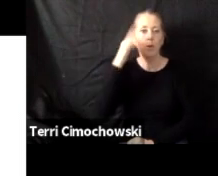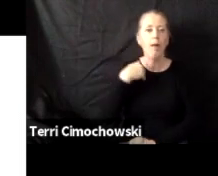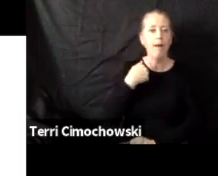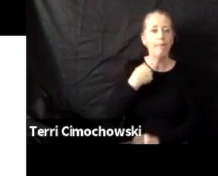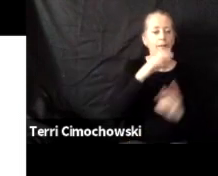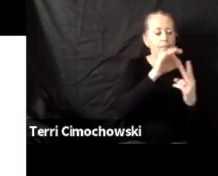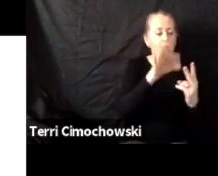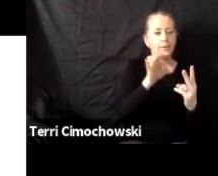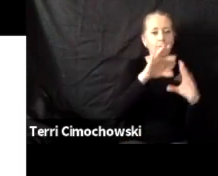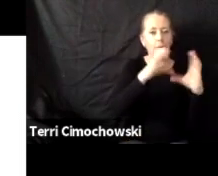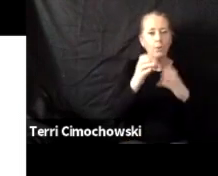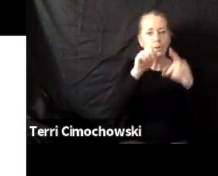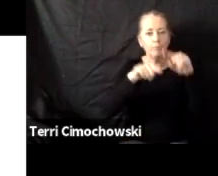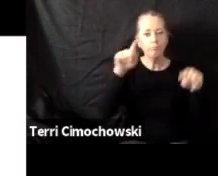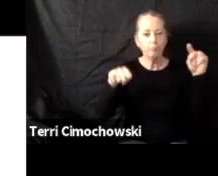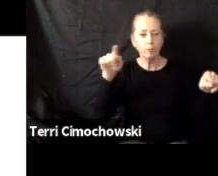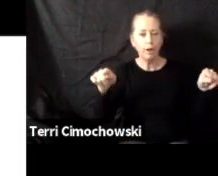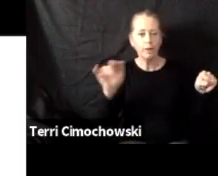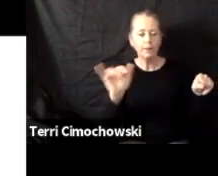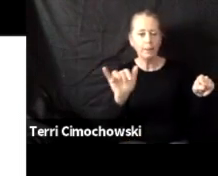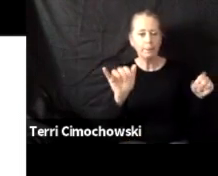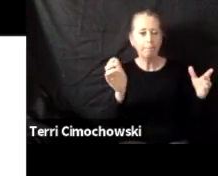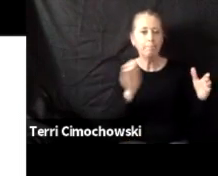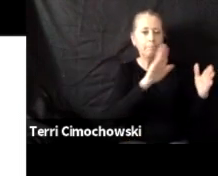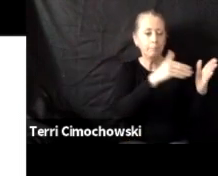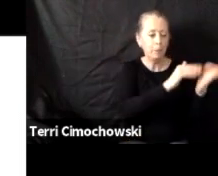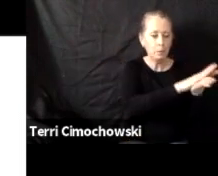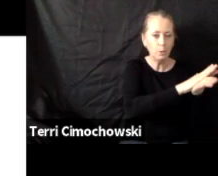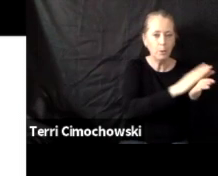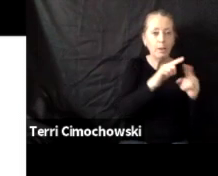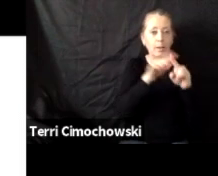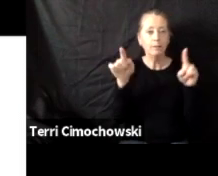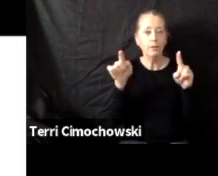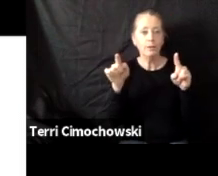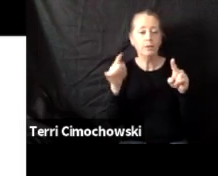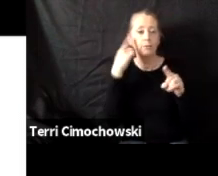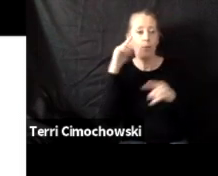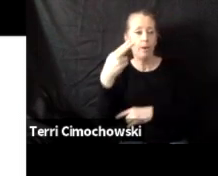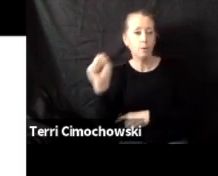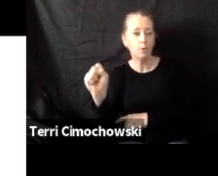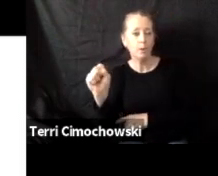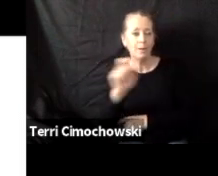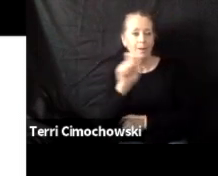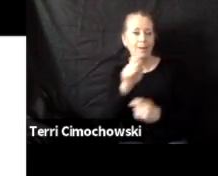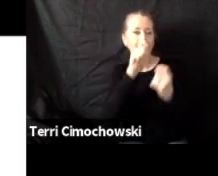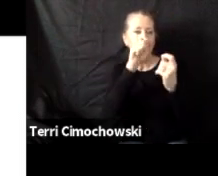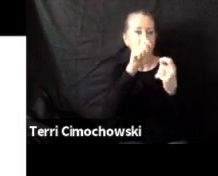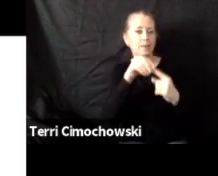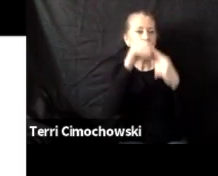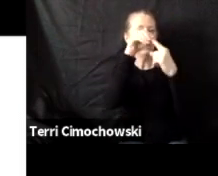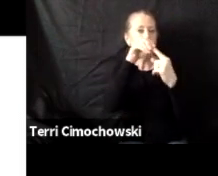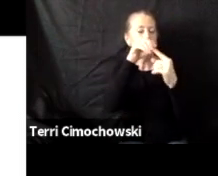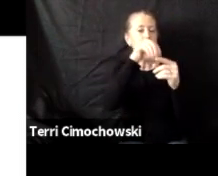course offerings. So just as I said at middle school, the difference at high school is that specialized in-person